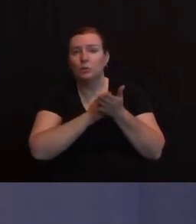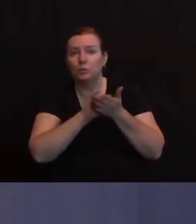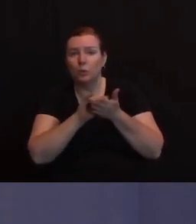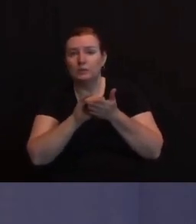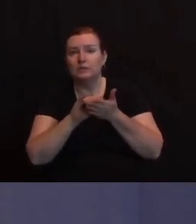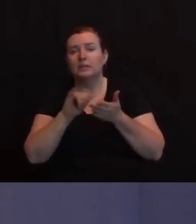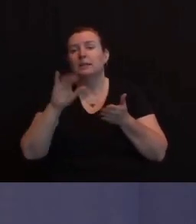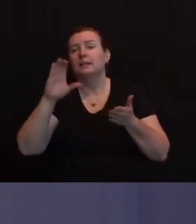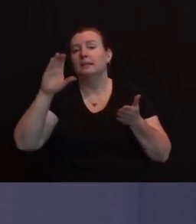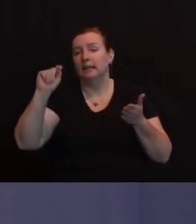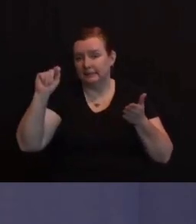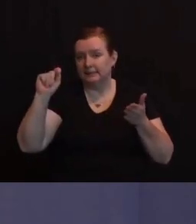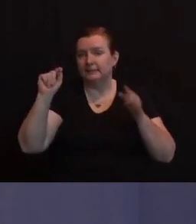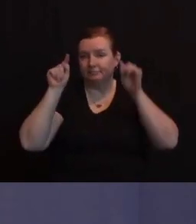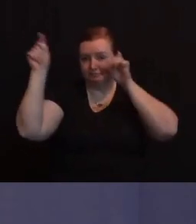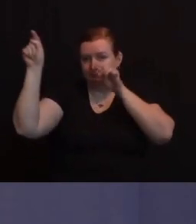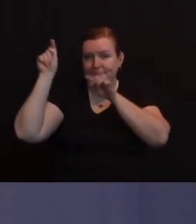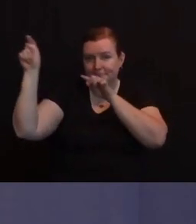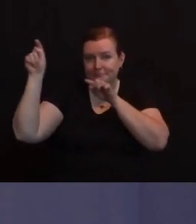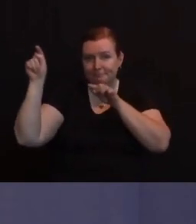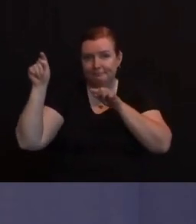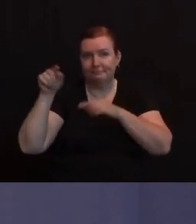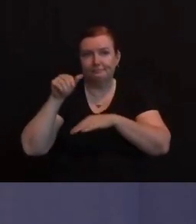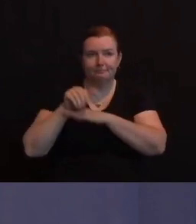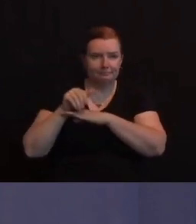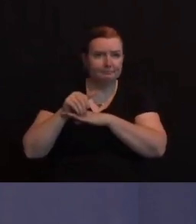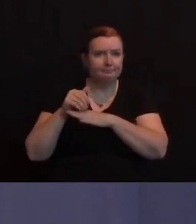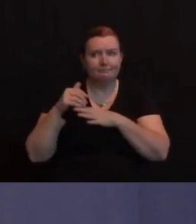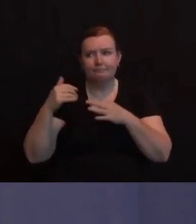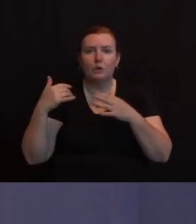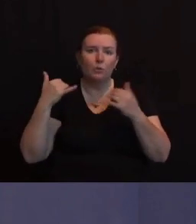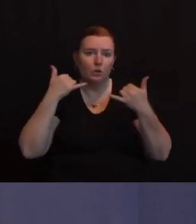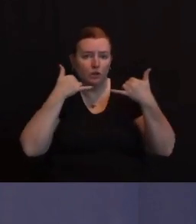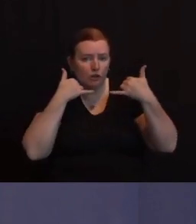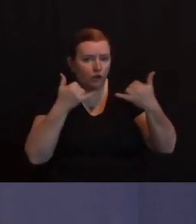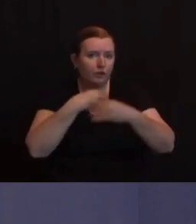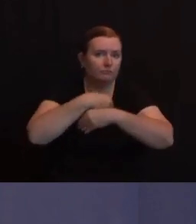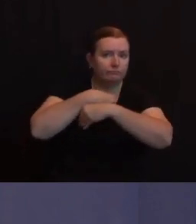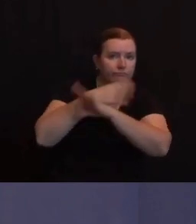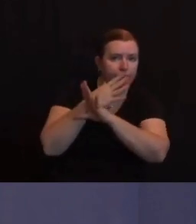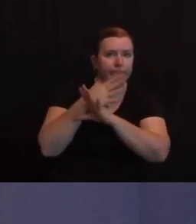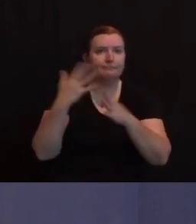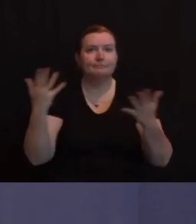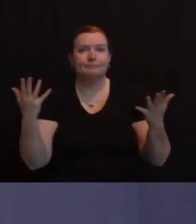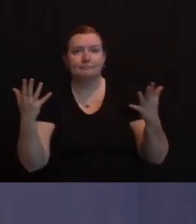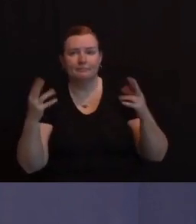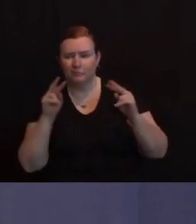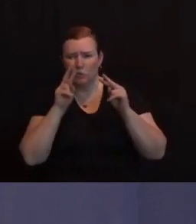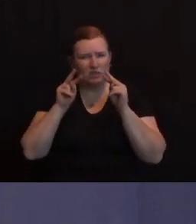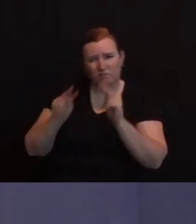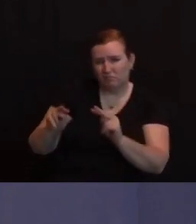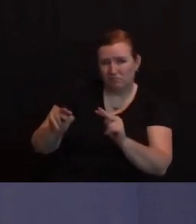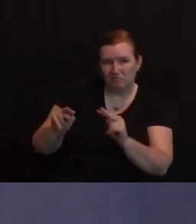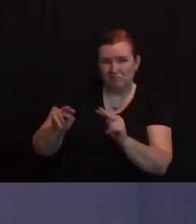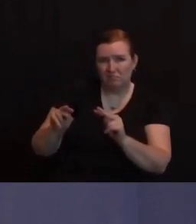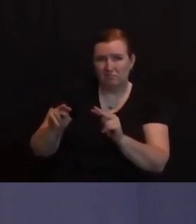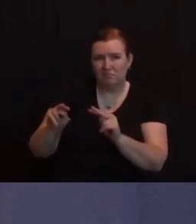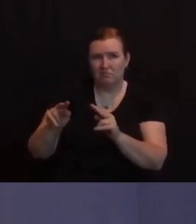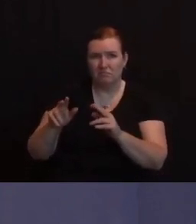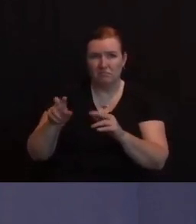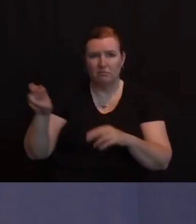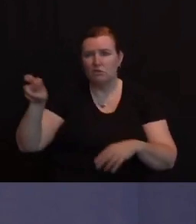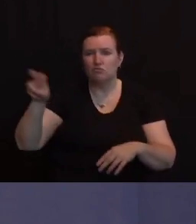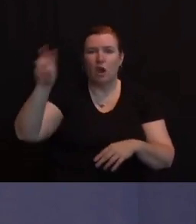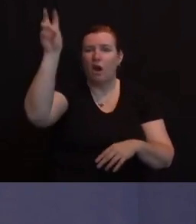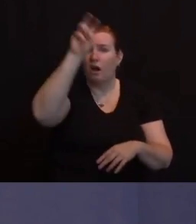on a call last evening, and one of the things we're tracking is the impact of travel on our states.